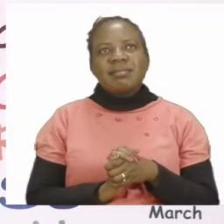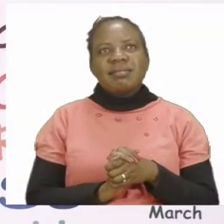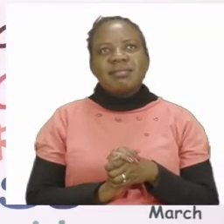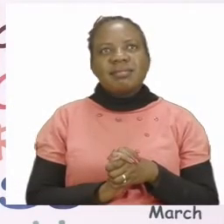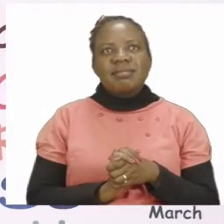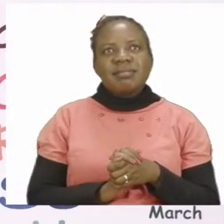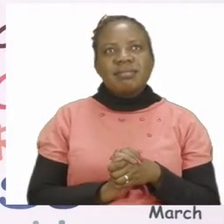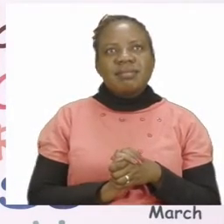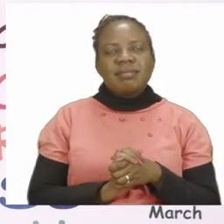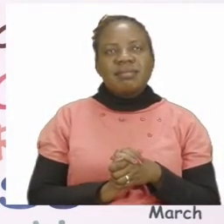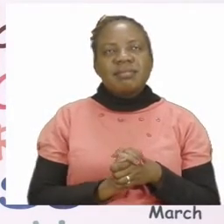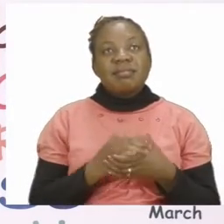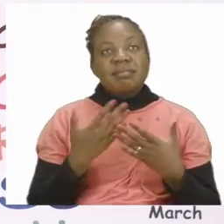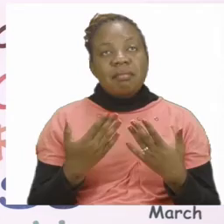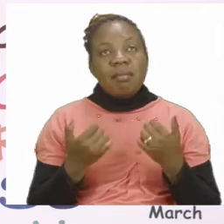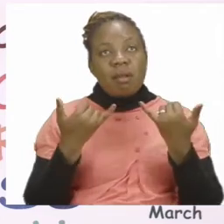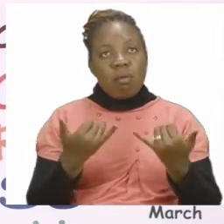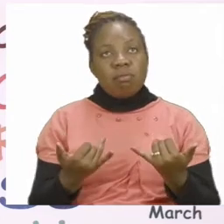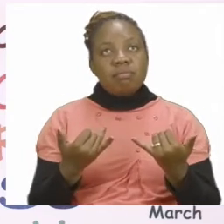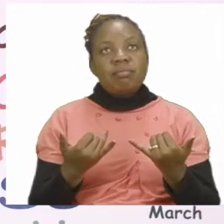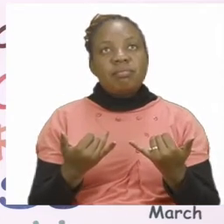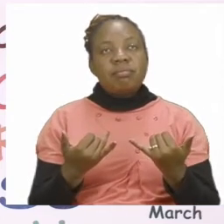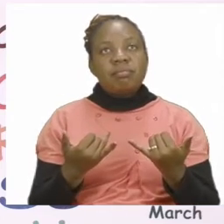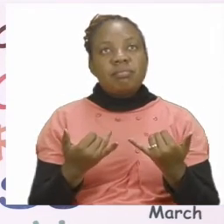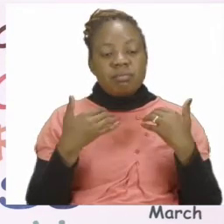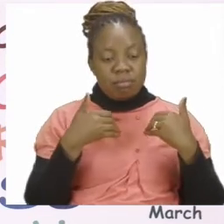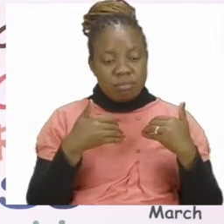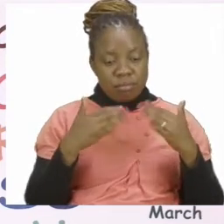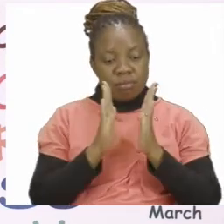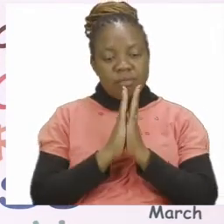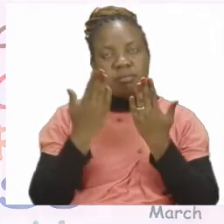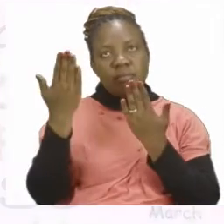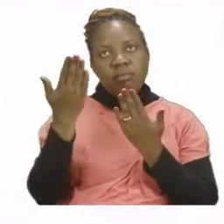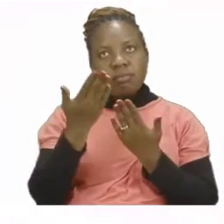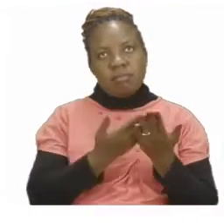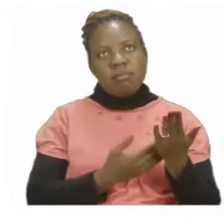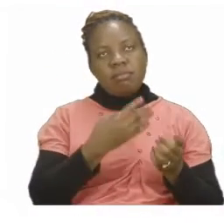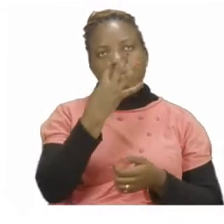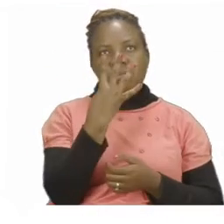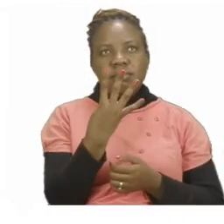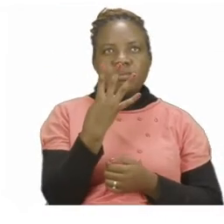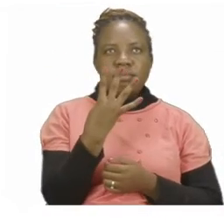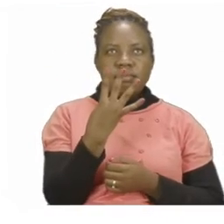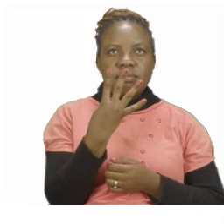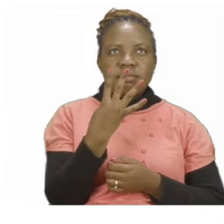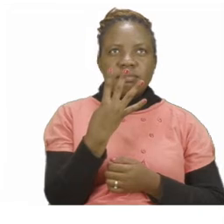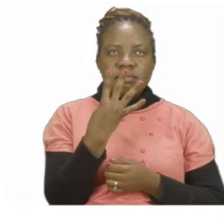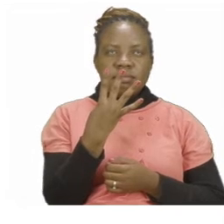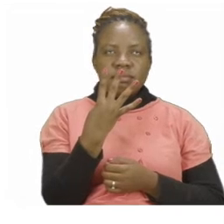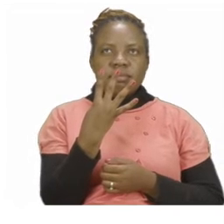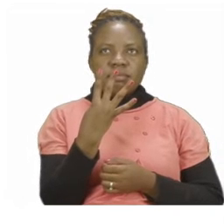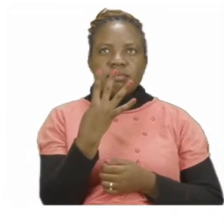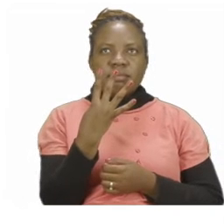In this part of our lesson, we are starting on page 4. Now here we